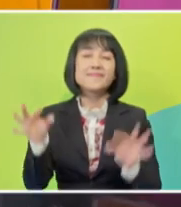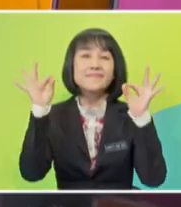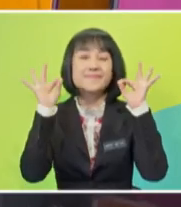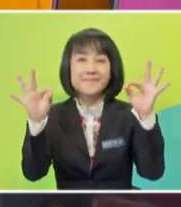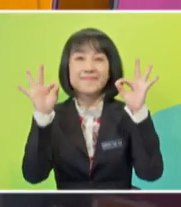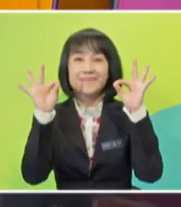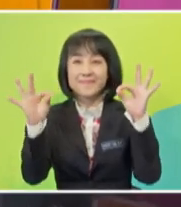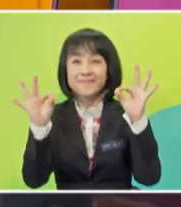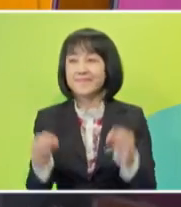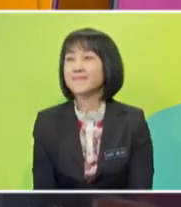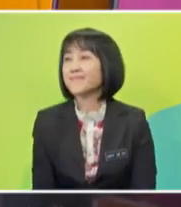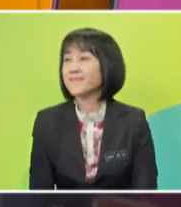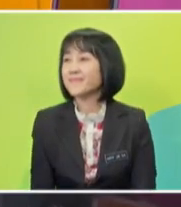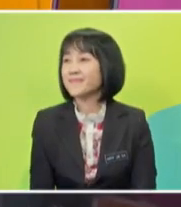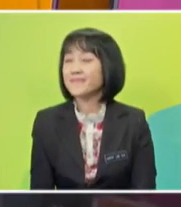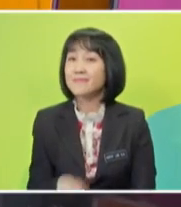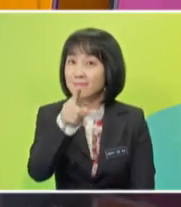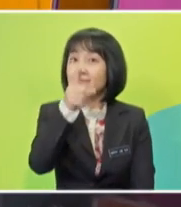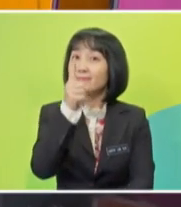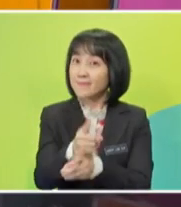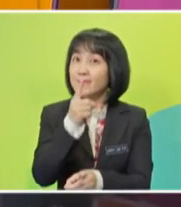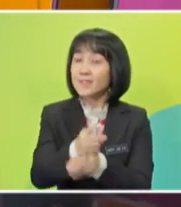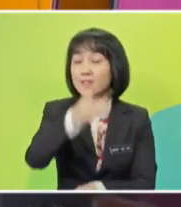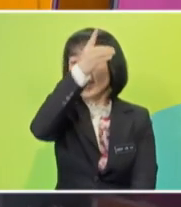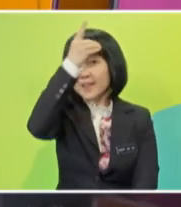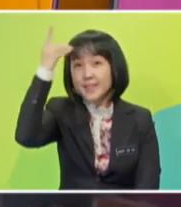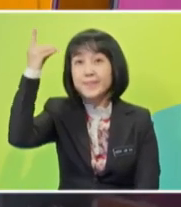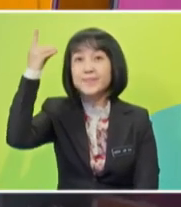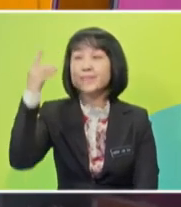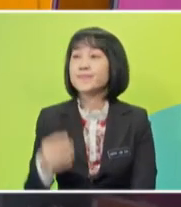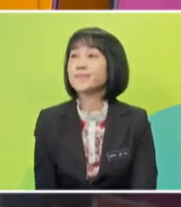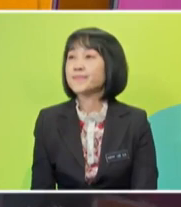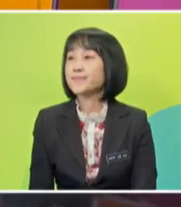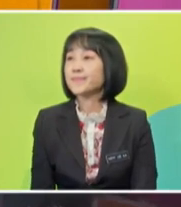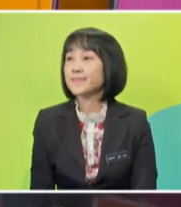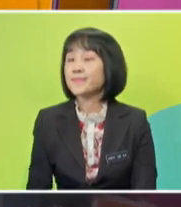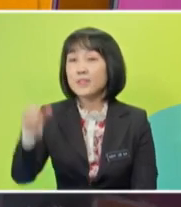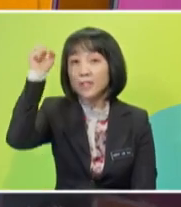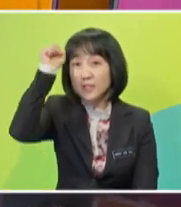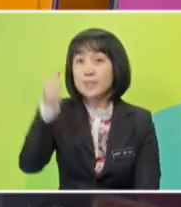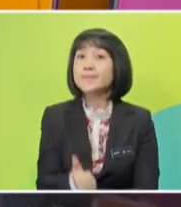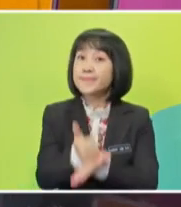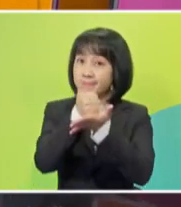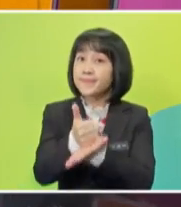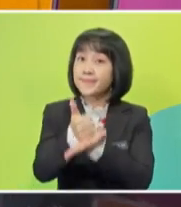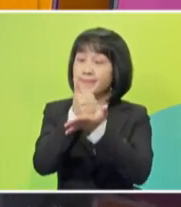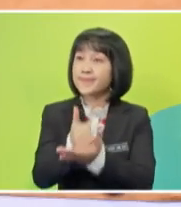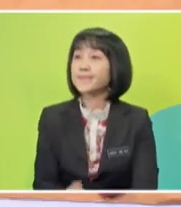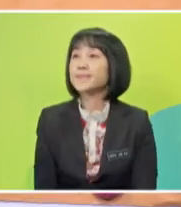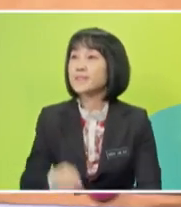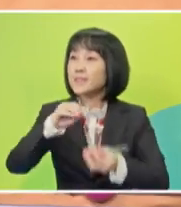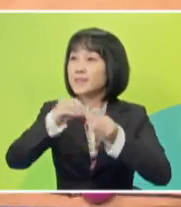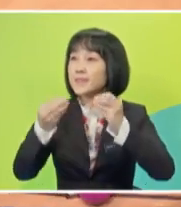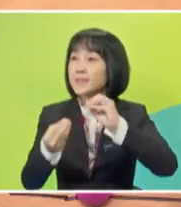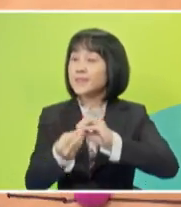Well done. You are right. Desert. Okay. Maybe, Sean, can you help me with this one? This is for number desert. Two. Number yeah?